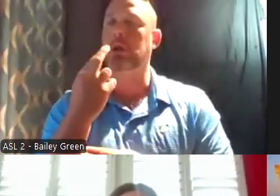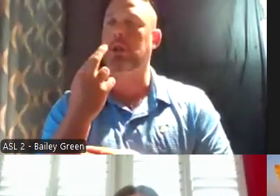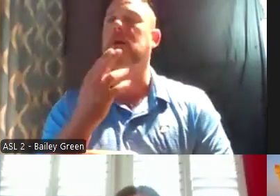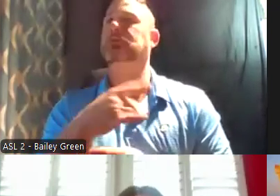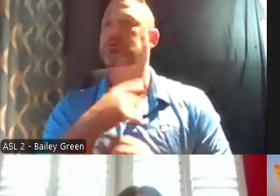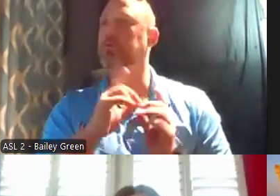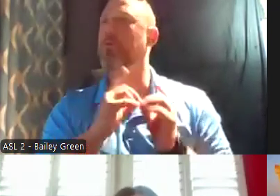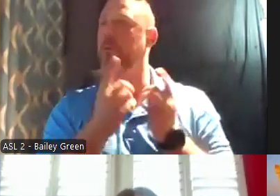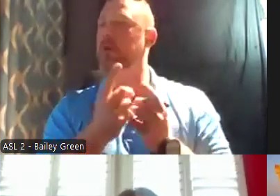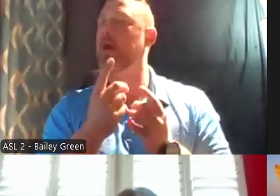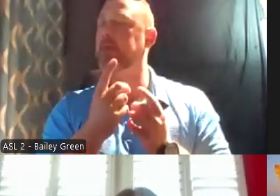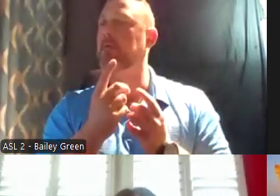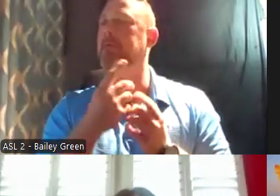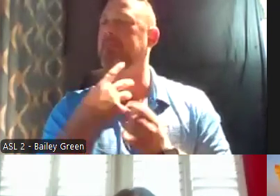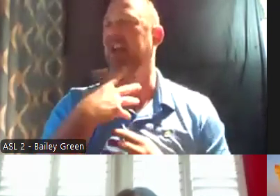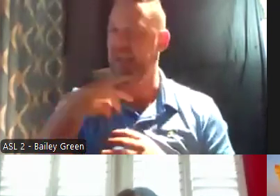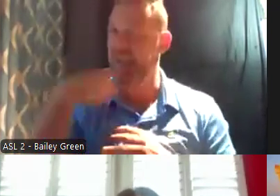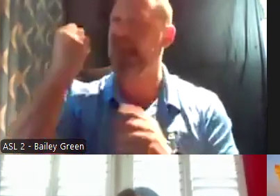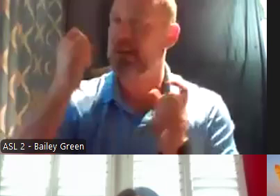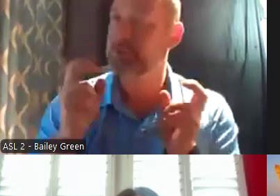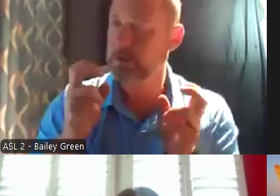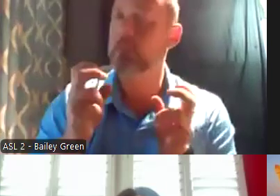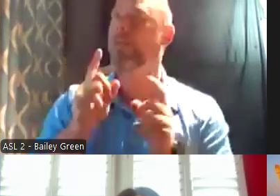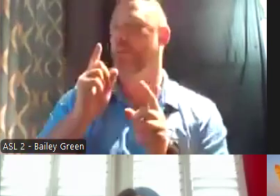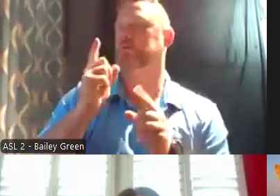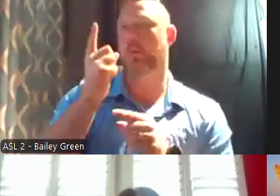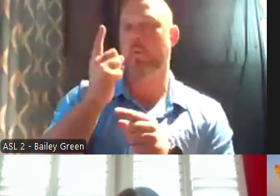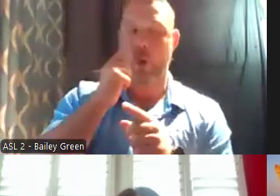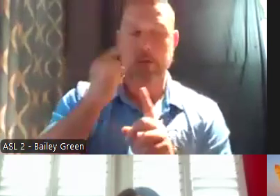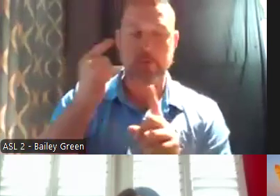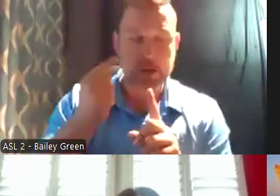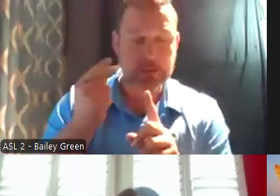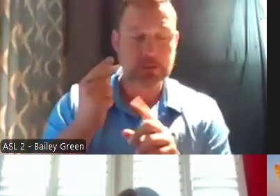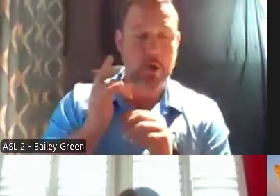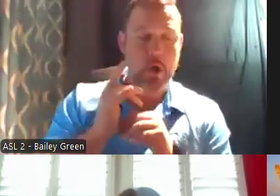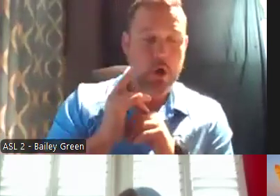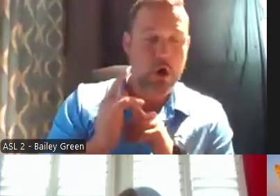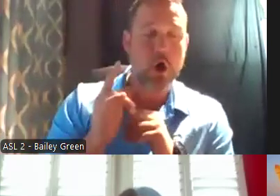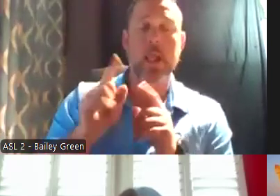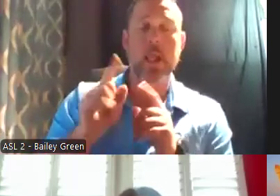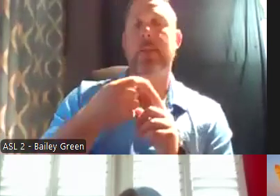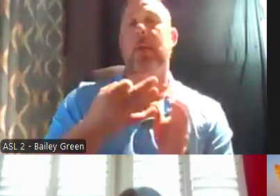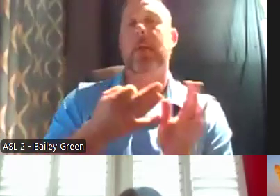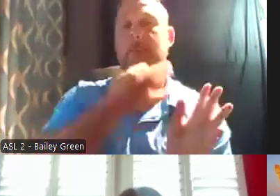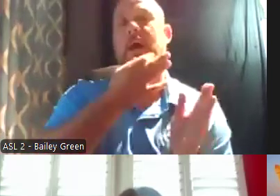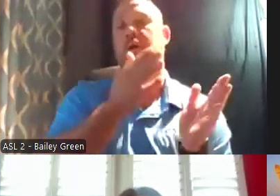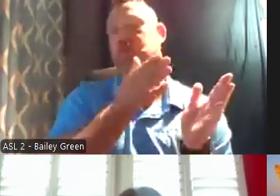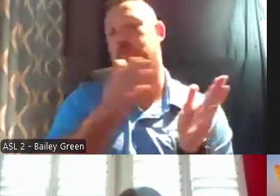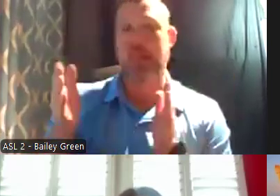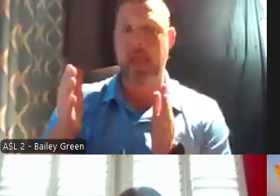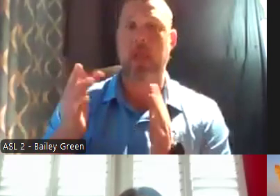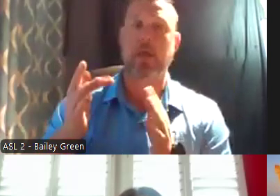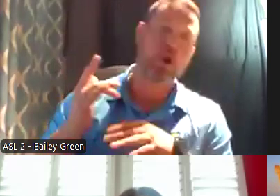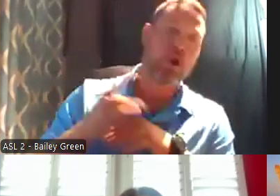of Aging, but that was one of the criticisms early on about the master plan in general in the very early